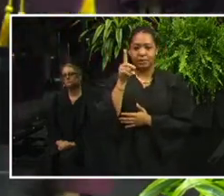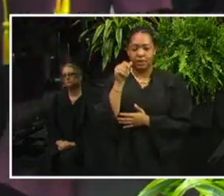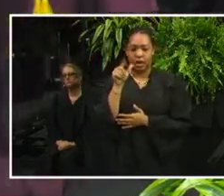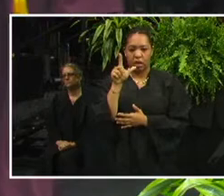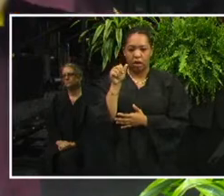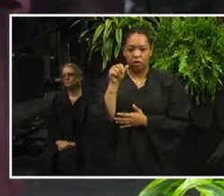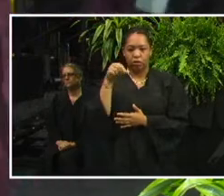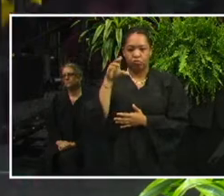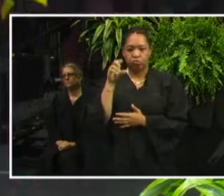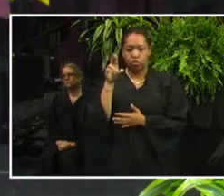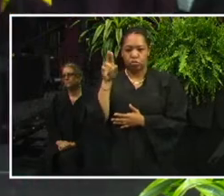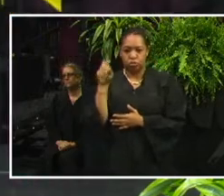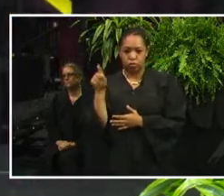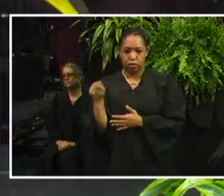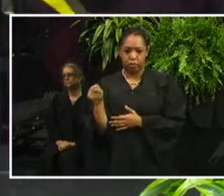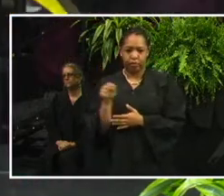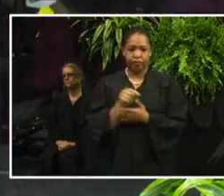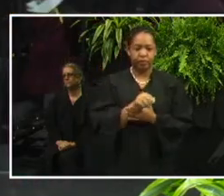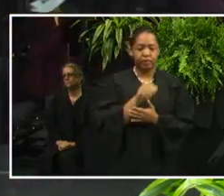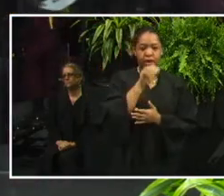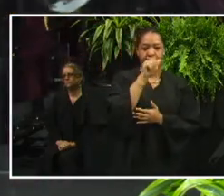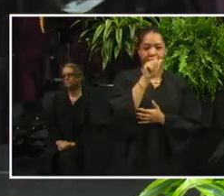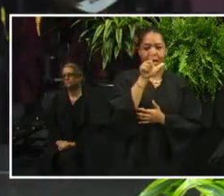Aliyah Lachey Finklin.